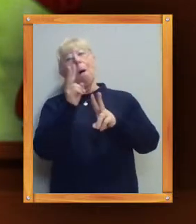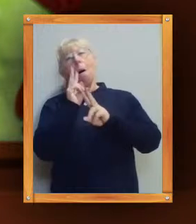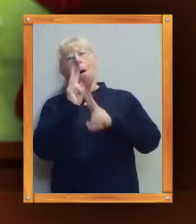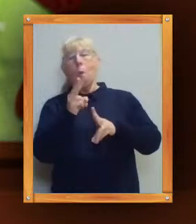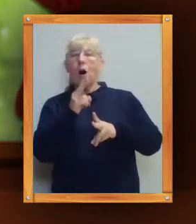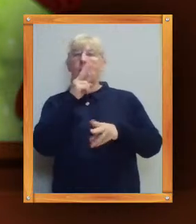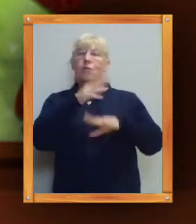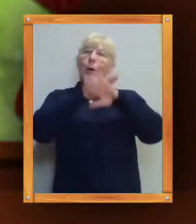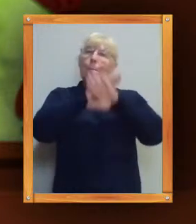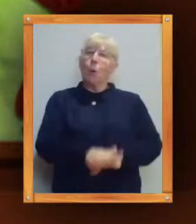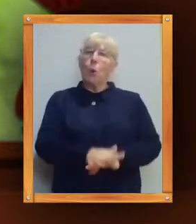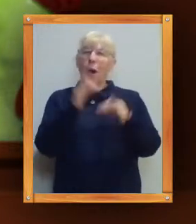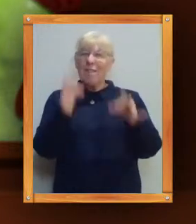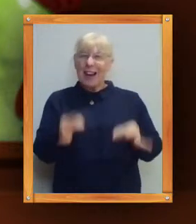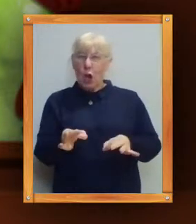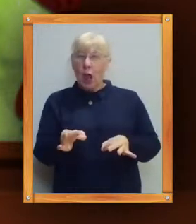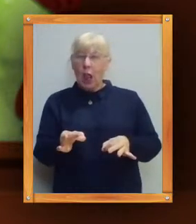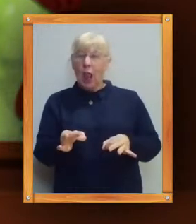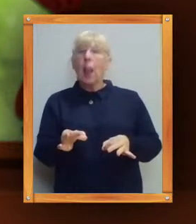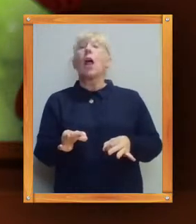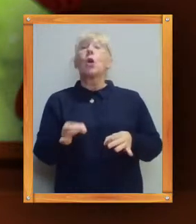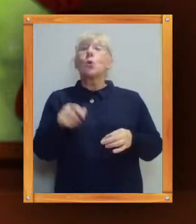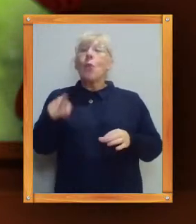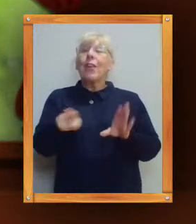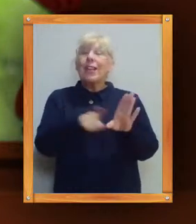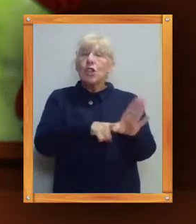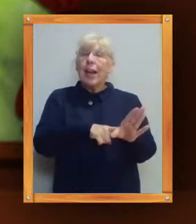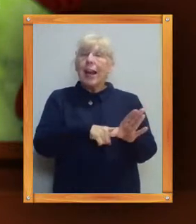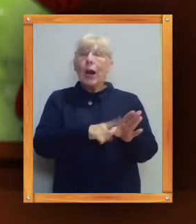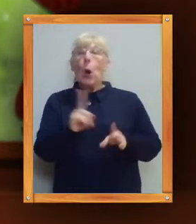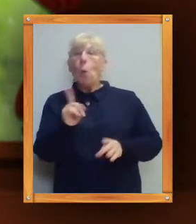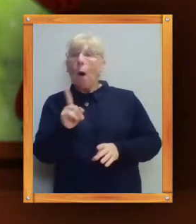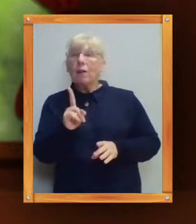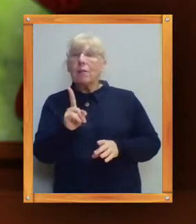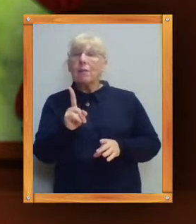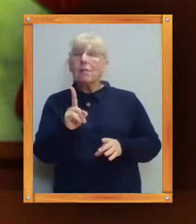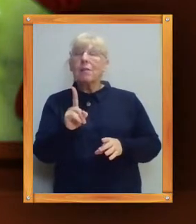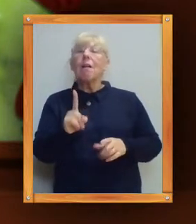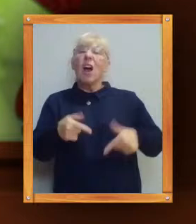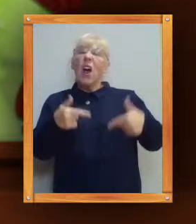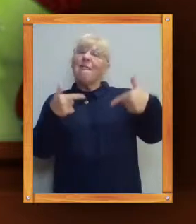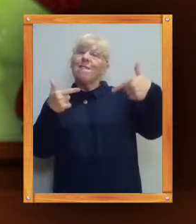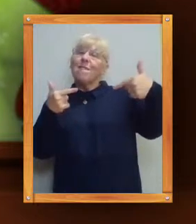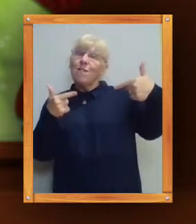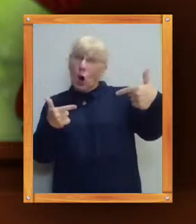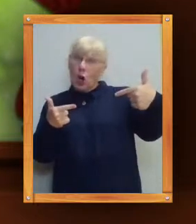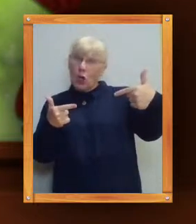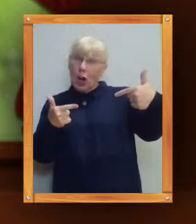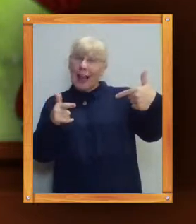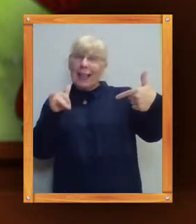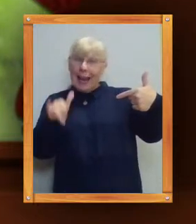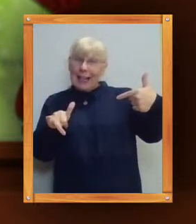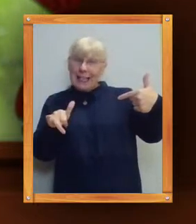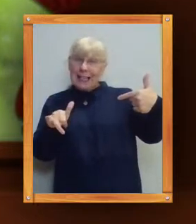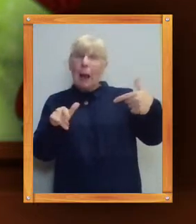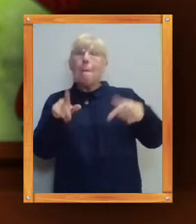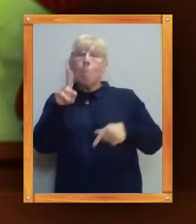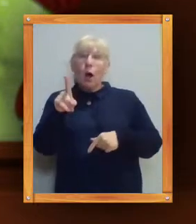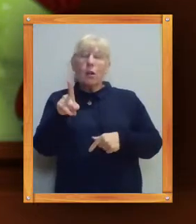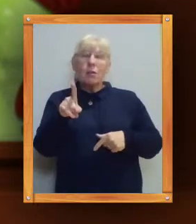Antrim and Newtownabbey Borough Council is bring the events to you, not just virtually like a lot of people have been doing, but we also wanted to do it for